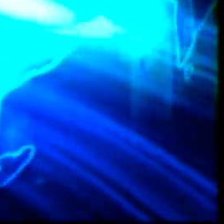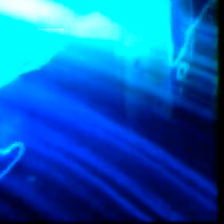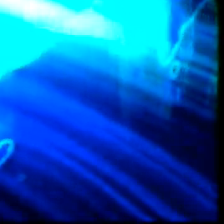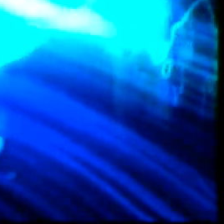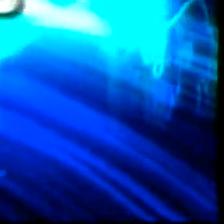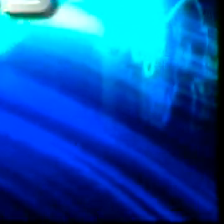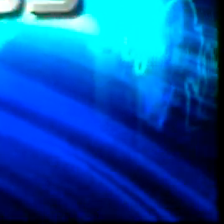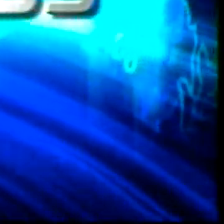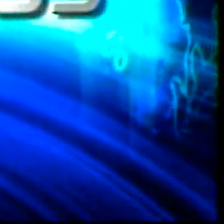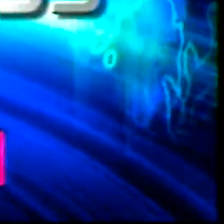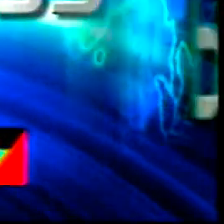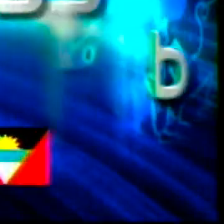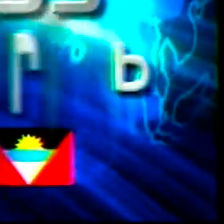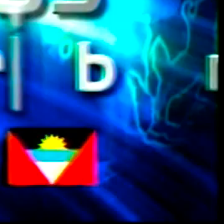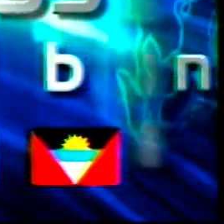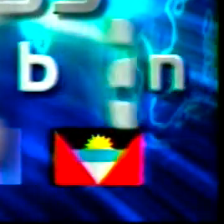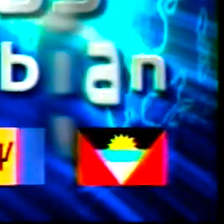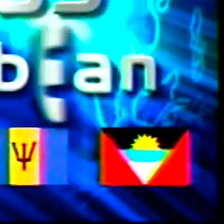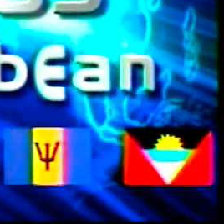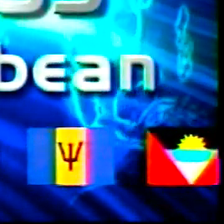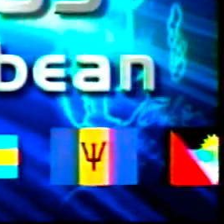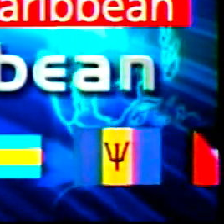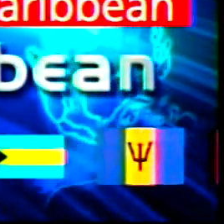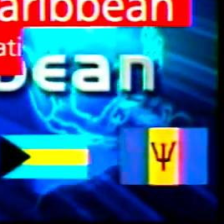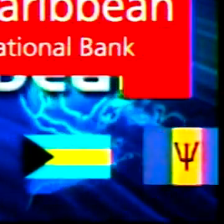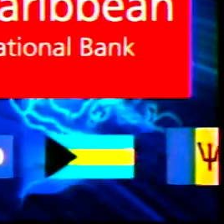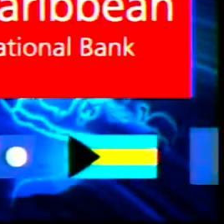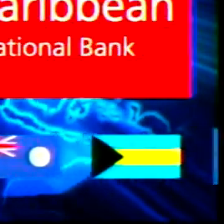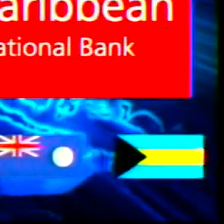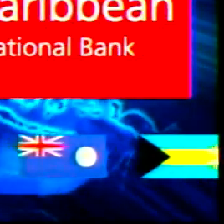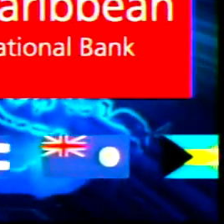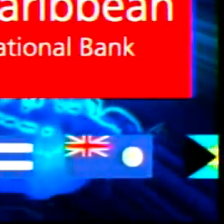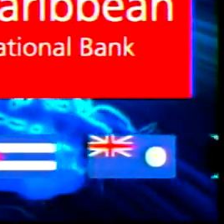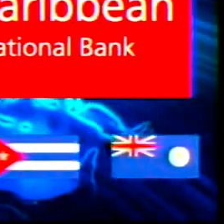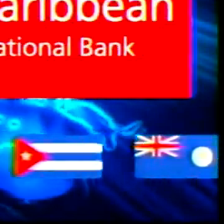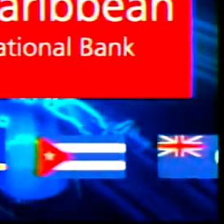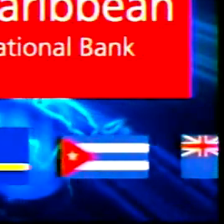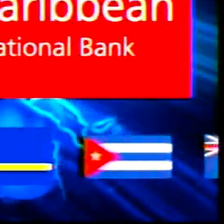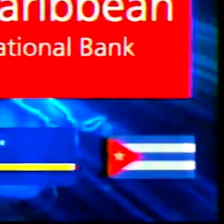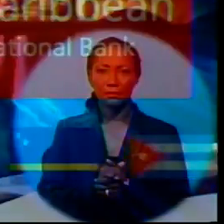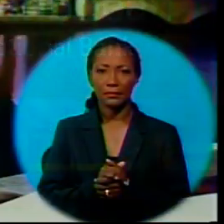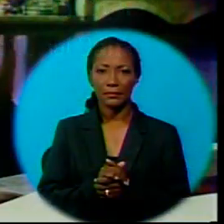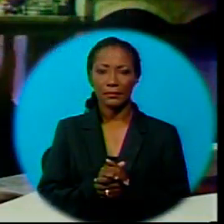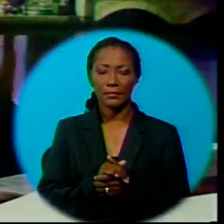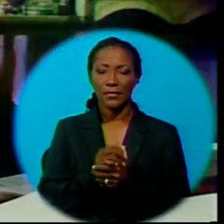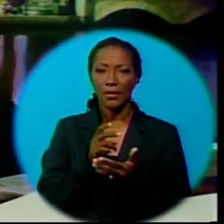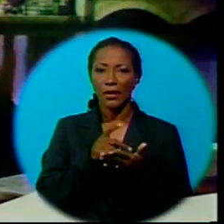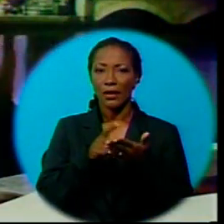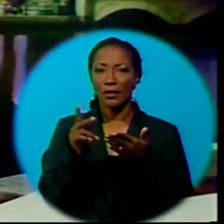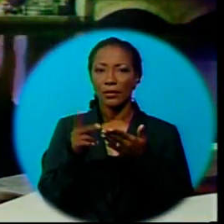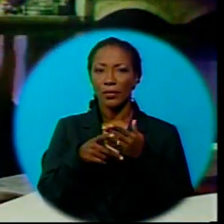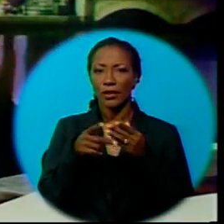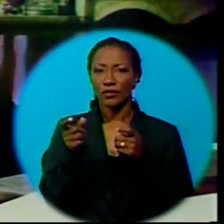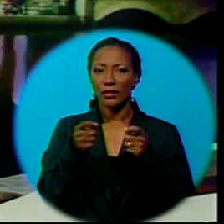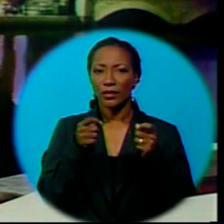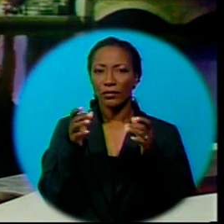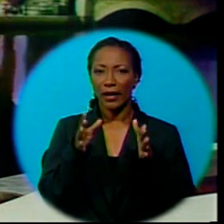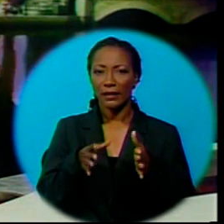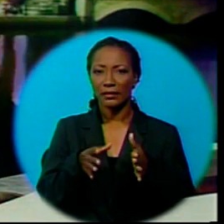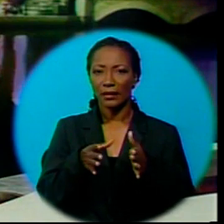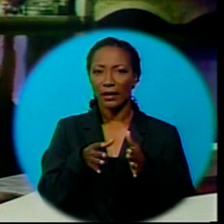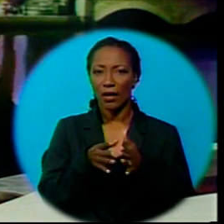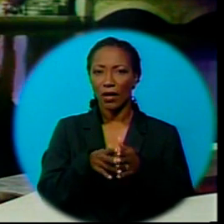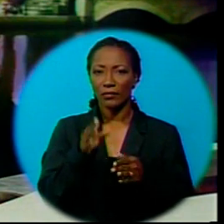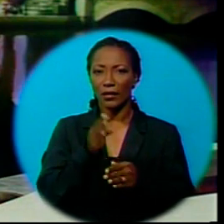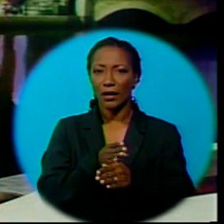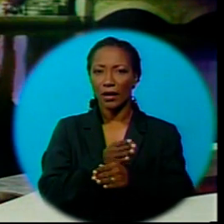Across the Caribbean is brought to you with the compliments of CIBC First Caribbean. The project director of the